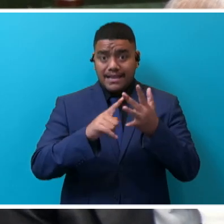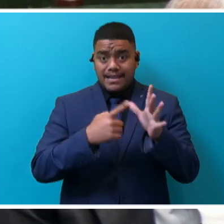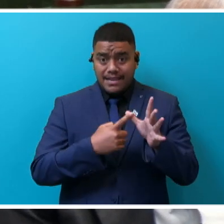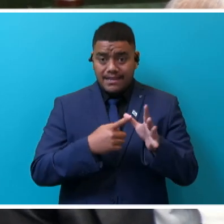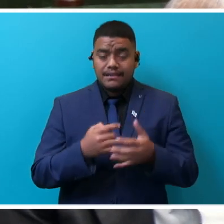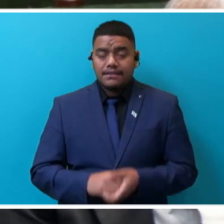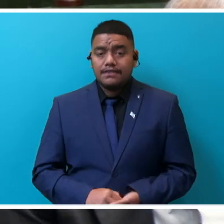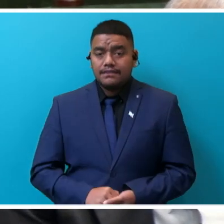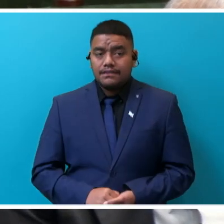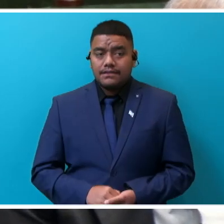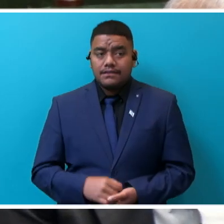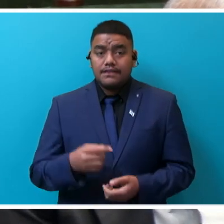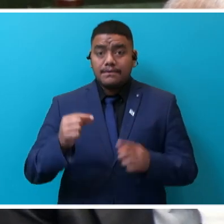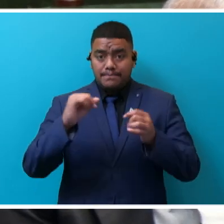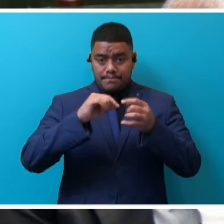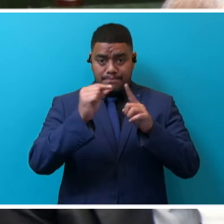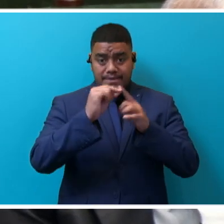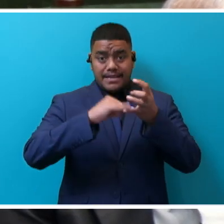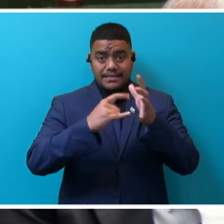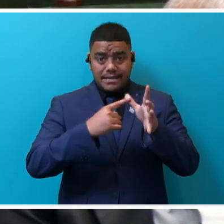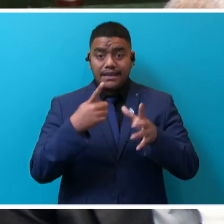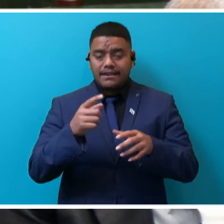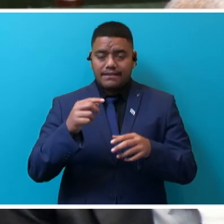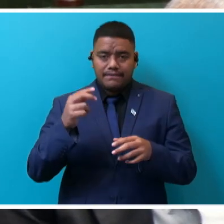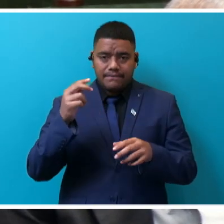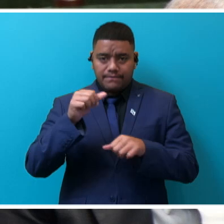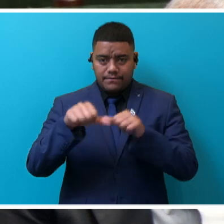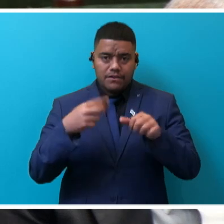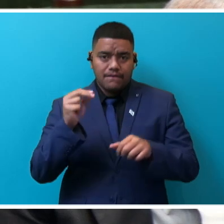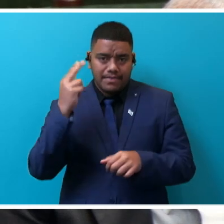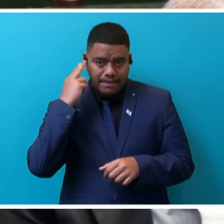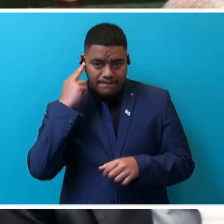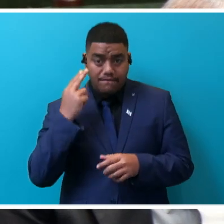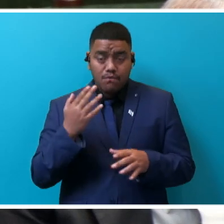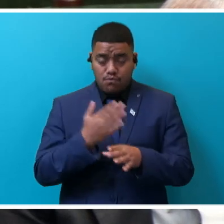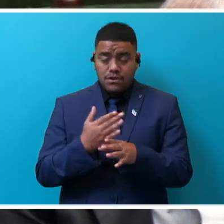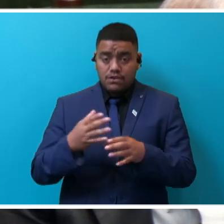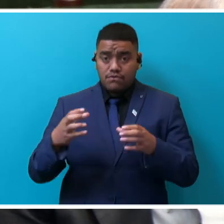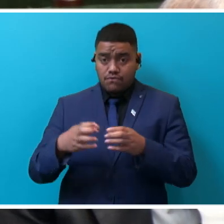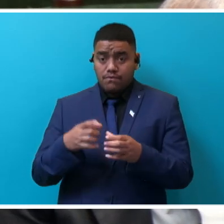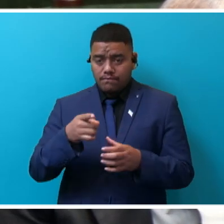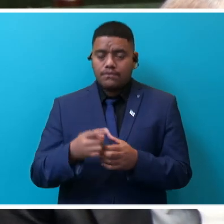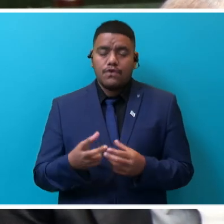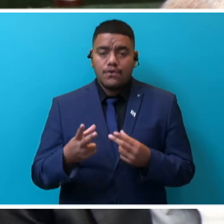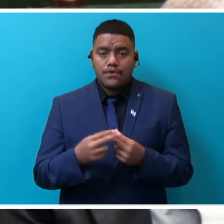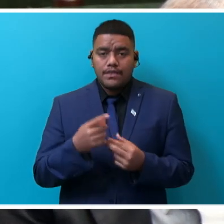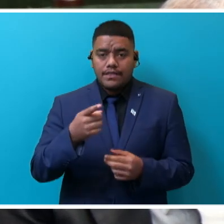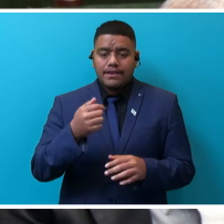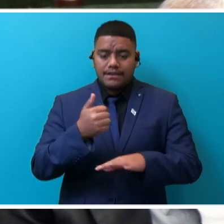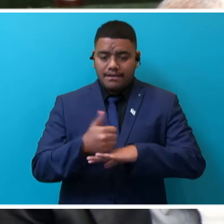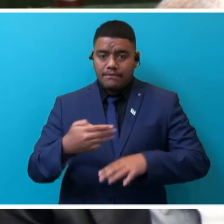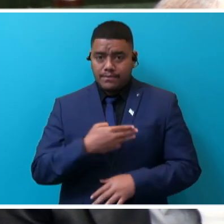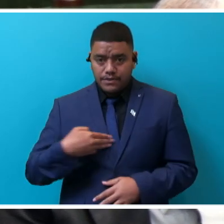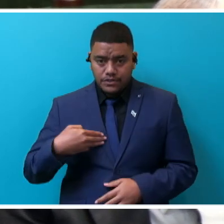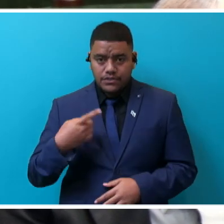Survivors Association, and the Fiji Association of Deaf. The working group collaborates closely with relevant government ministries,